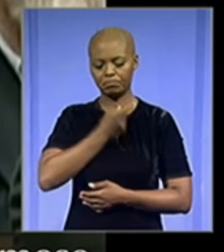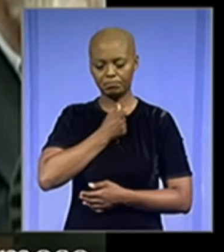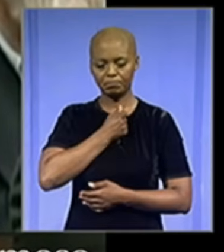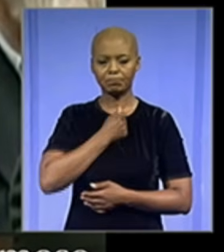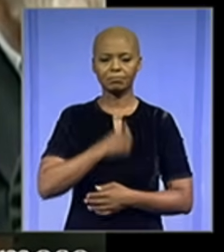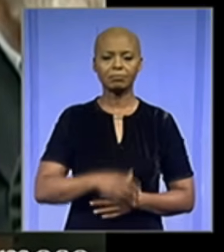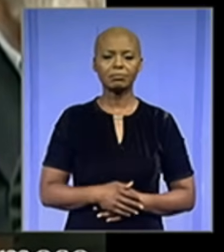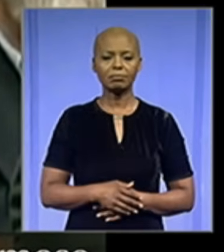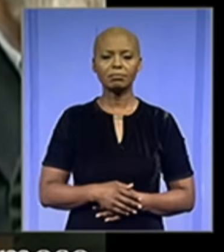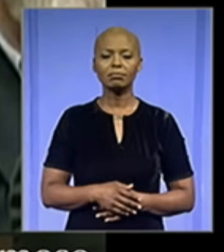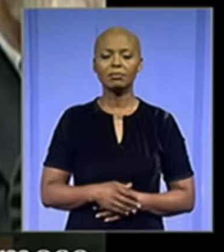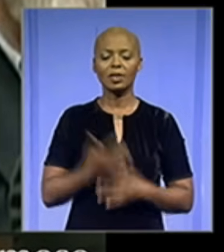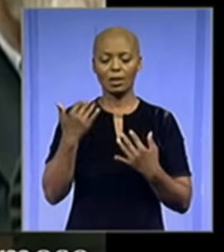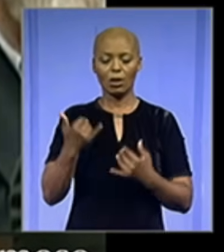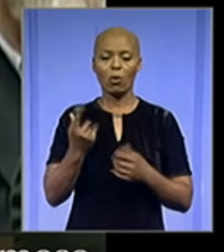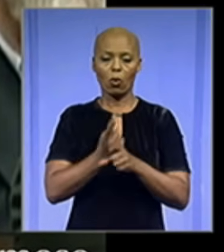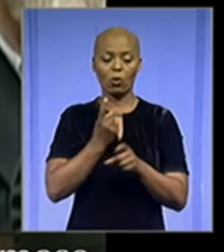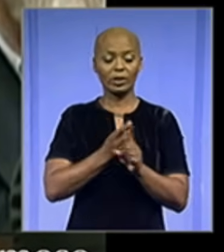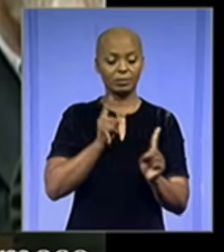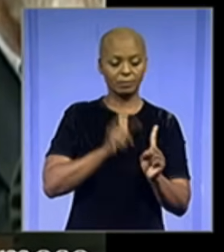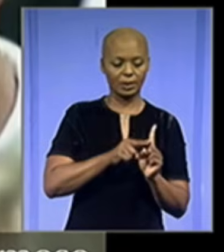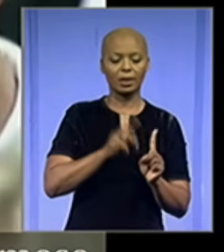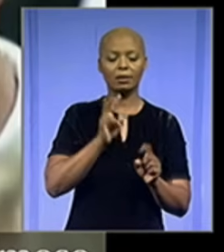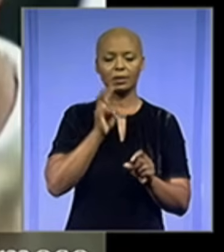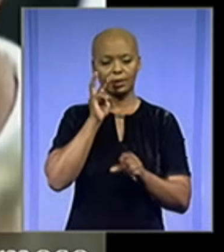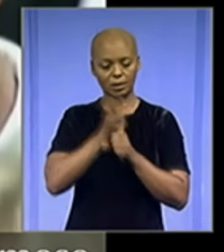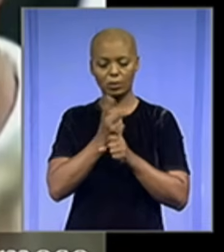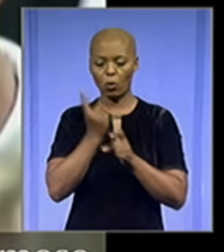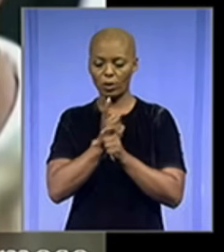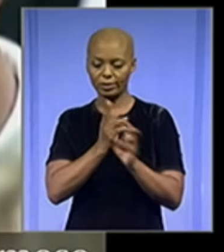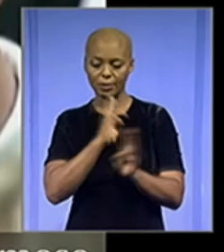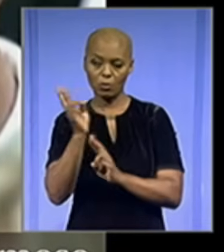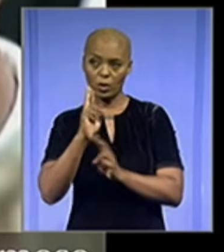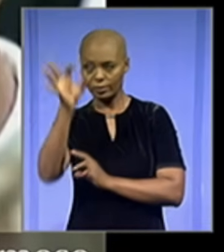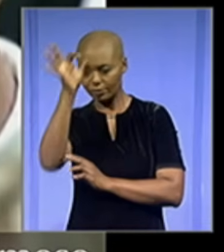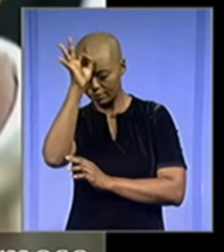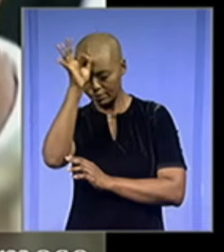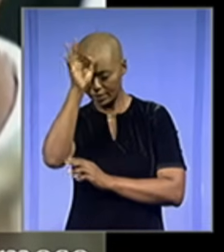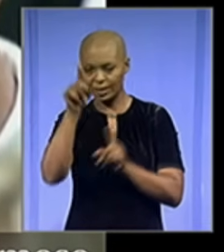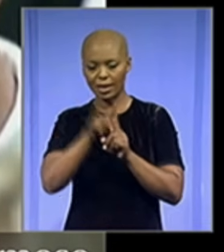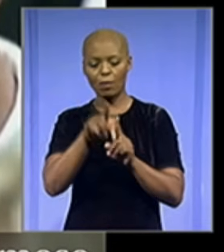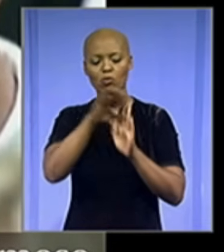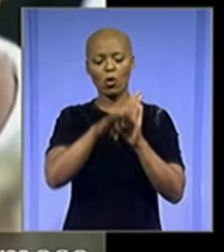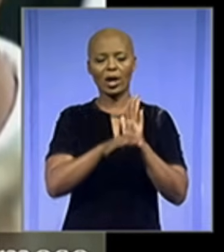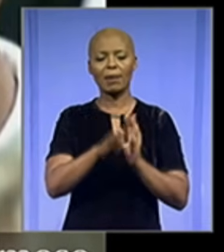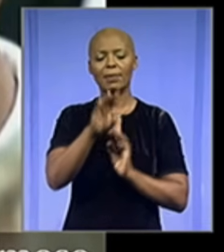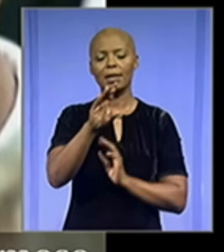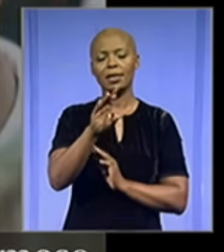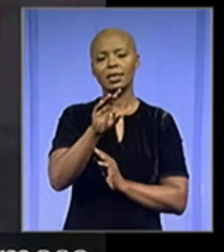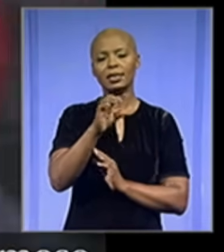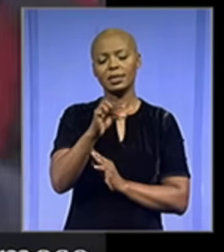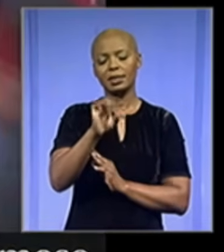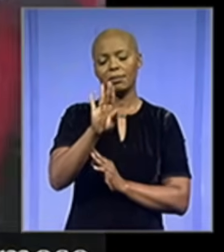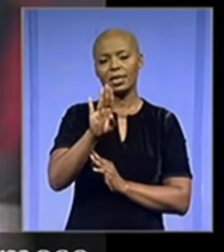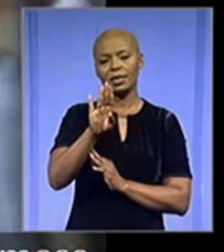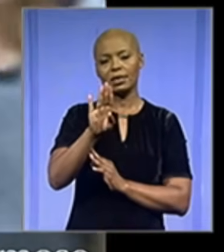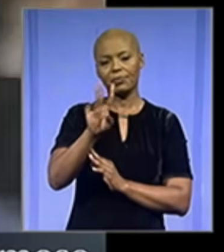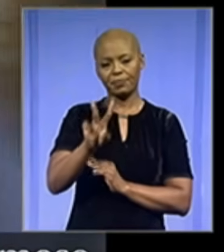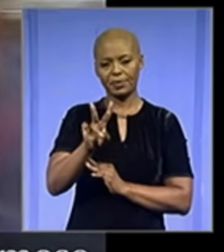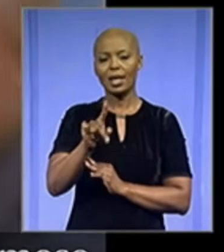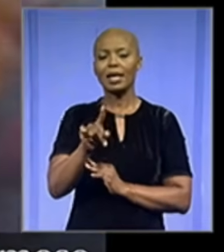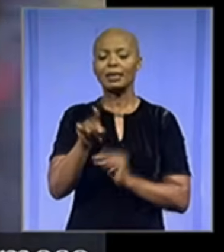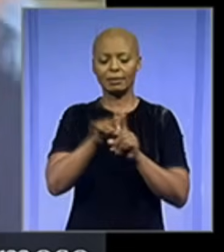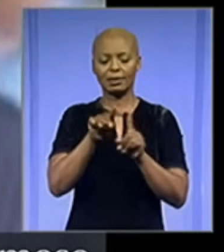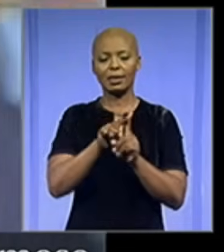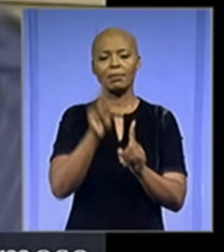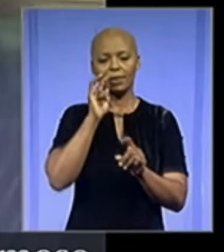tlhoko metsamao ya gagwe mme ebile o solofetswe go tsenela manaane a ka ga tlhokofatso go ya ka bong ao a tlileng go thusa